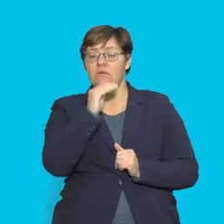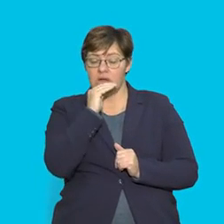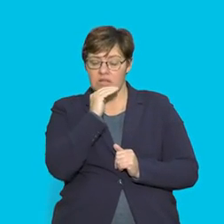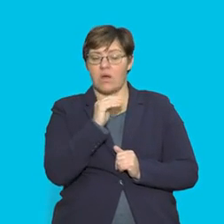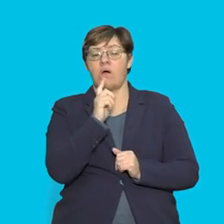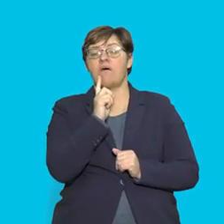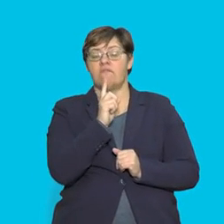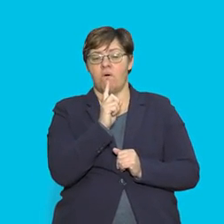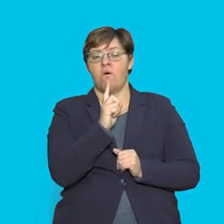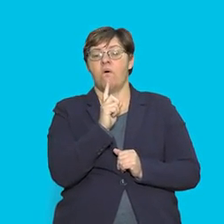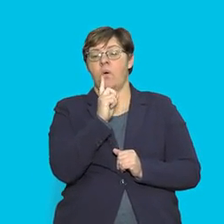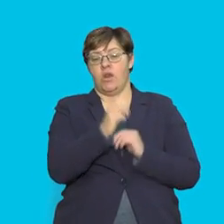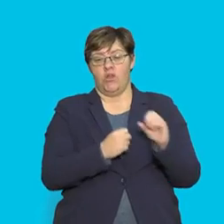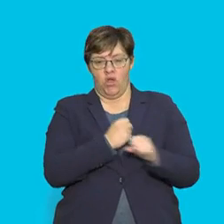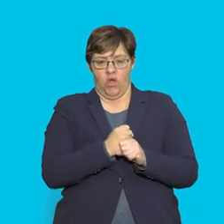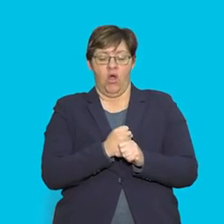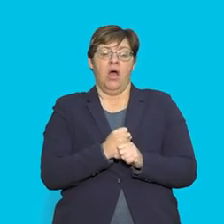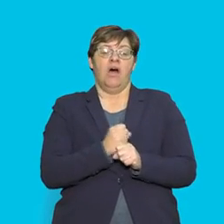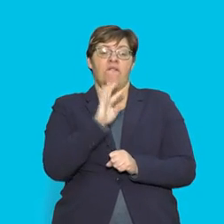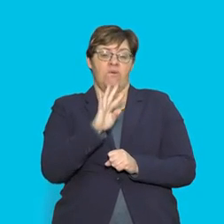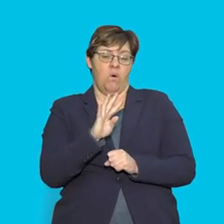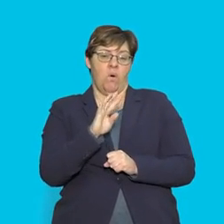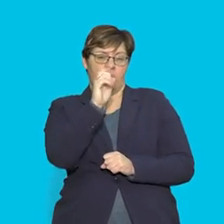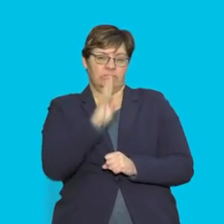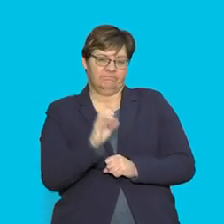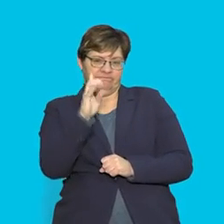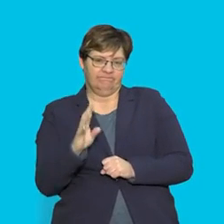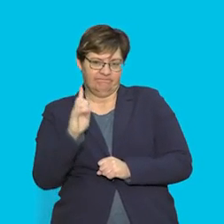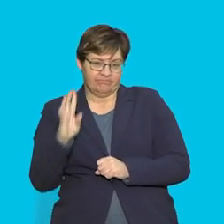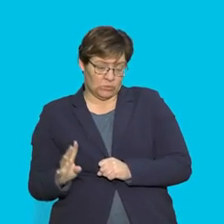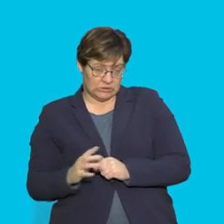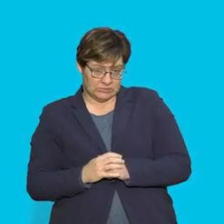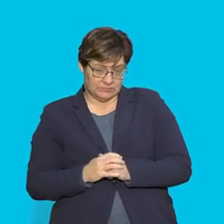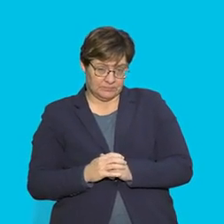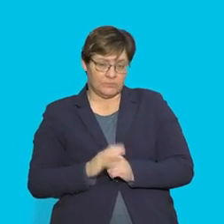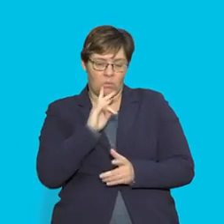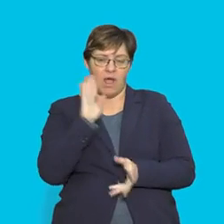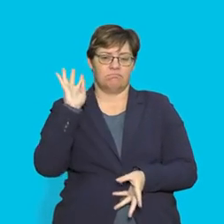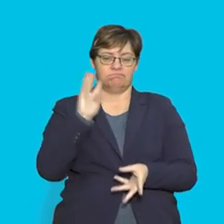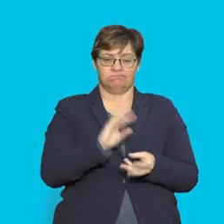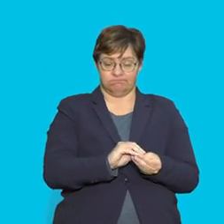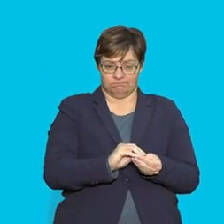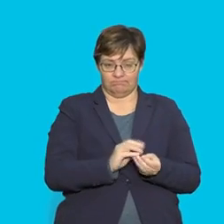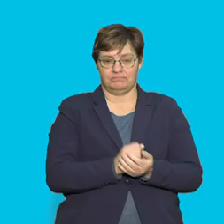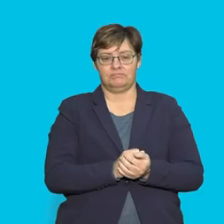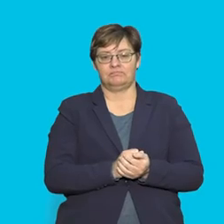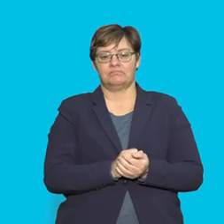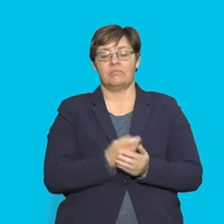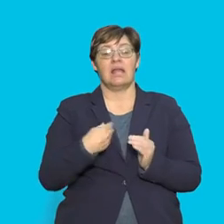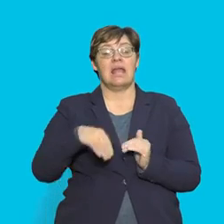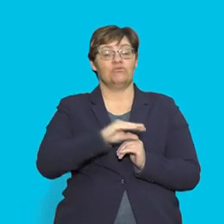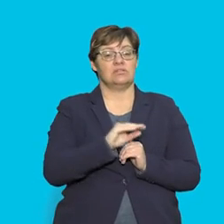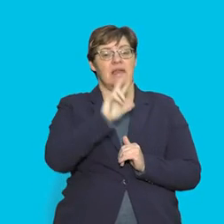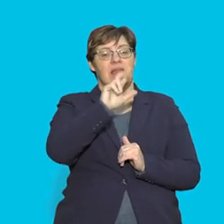And this is kept there for 1 year, which is 4 quarters, because it is compounded